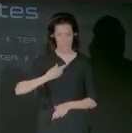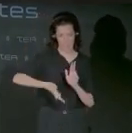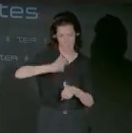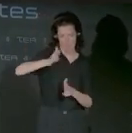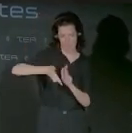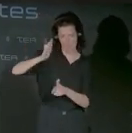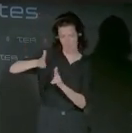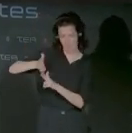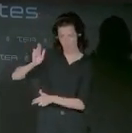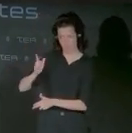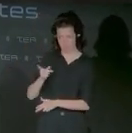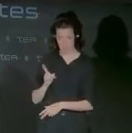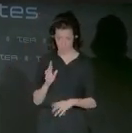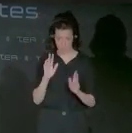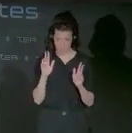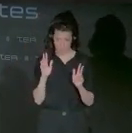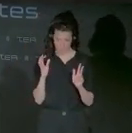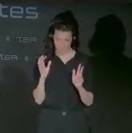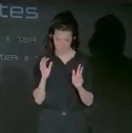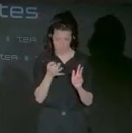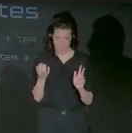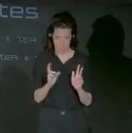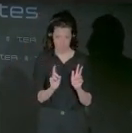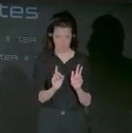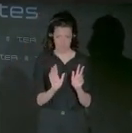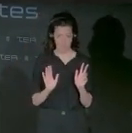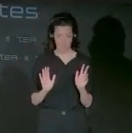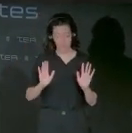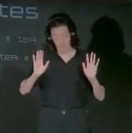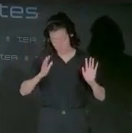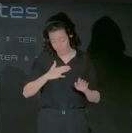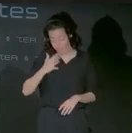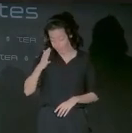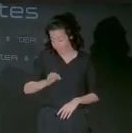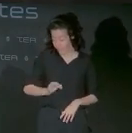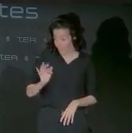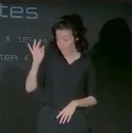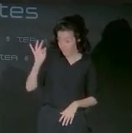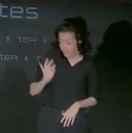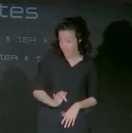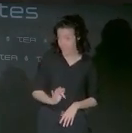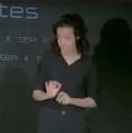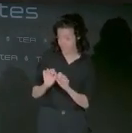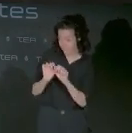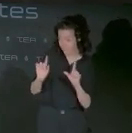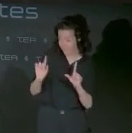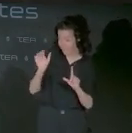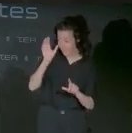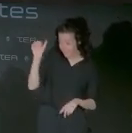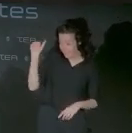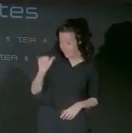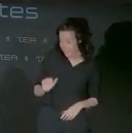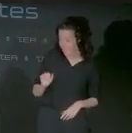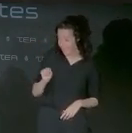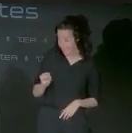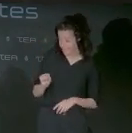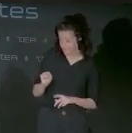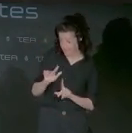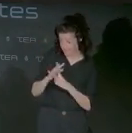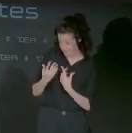where that can happen, I should be able to create a game where that can happen. Whether people would play it or not is irrelevant. It should be